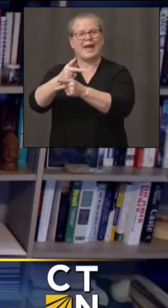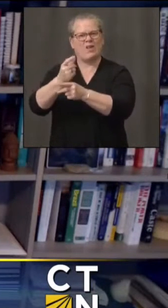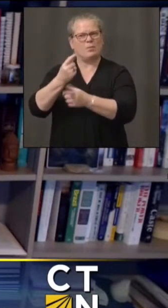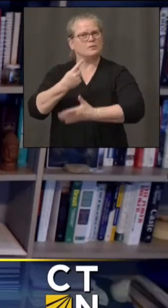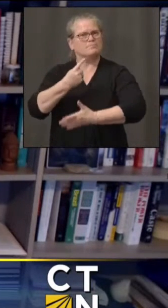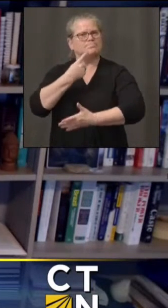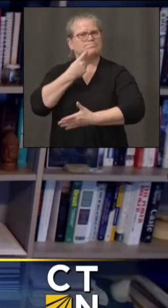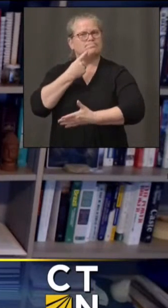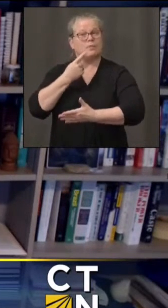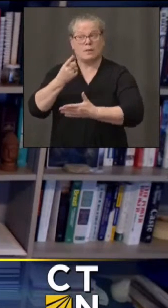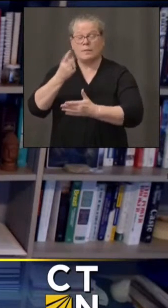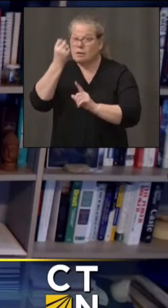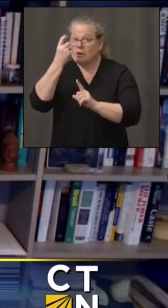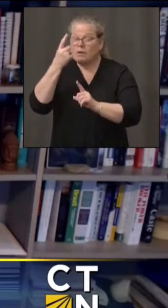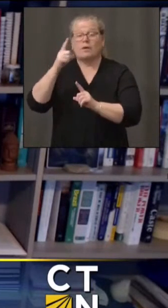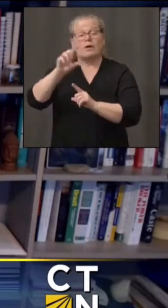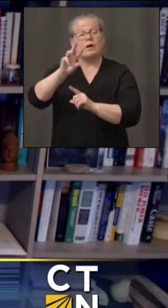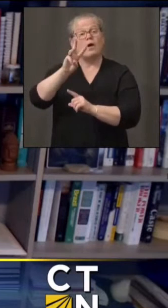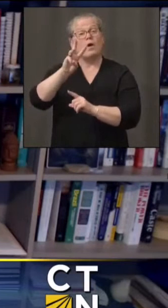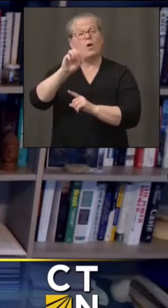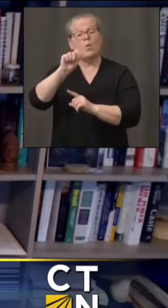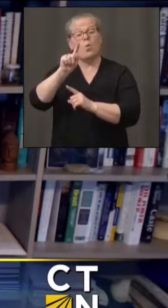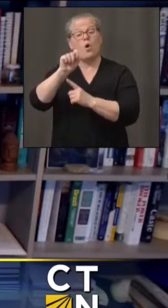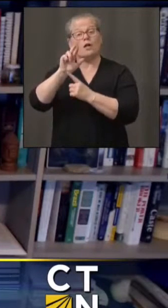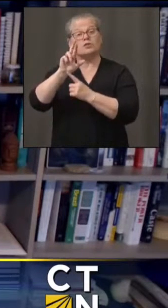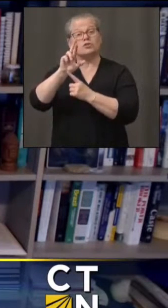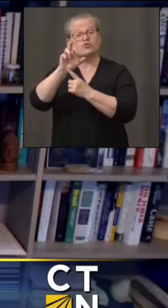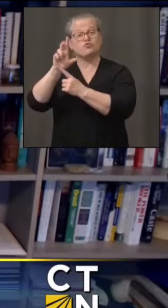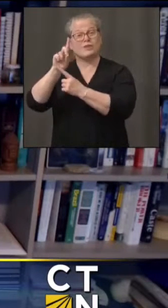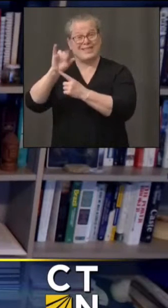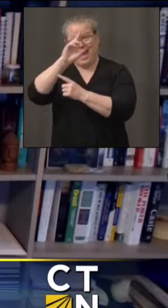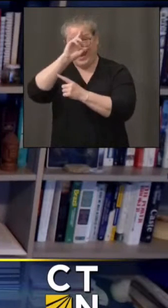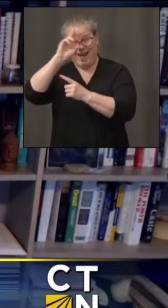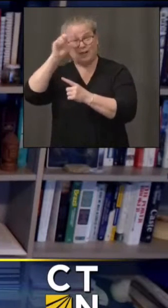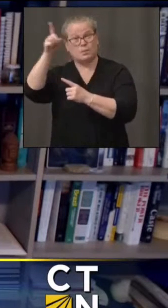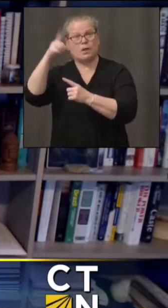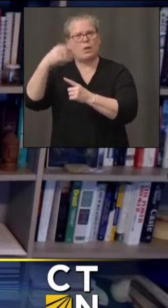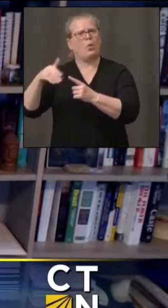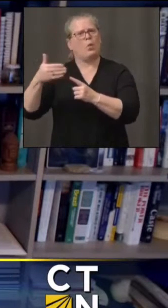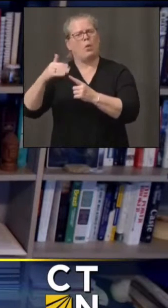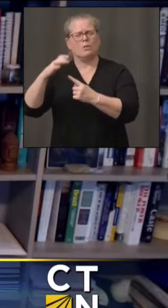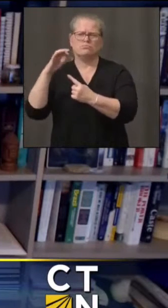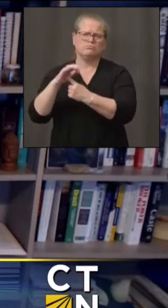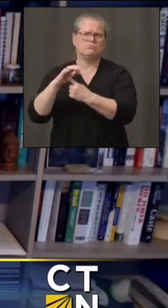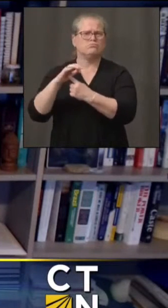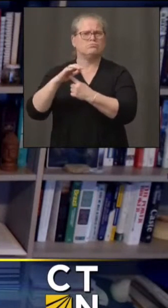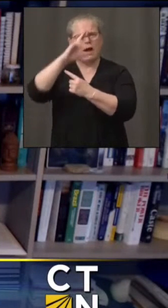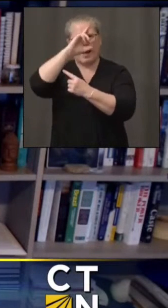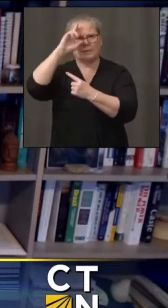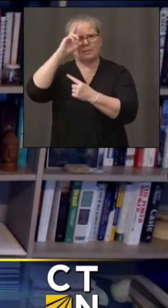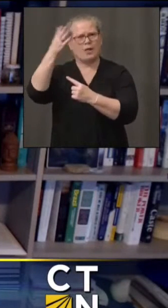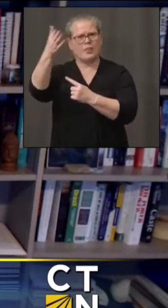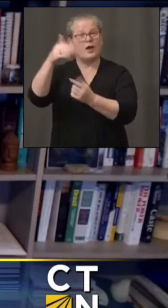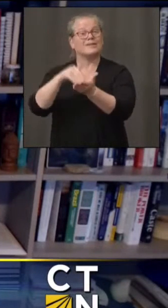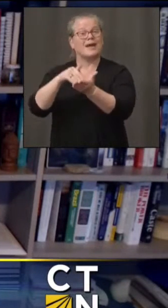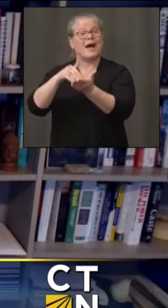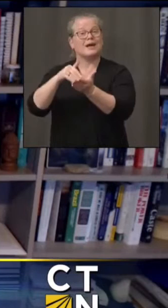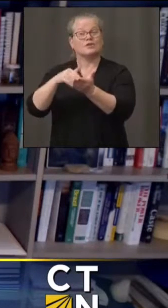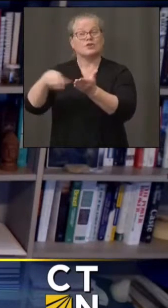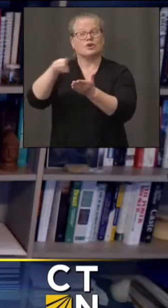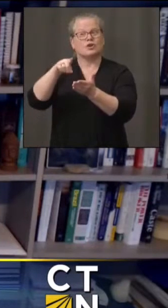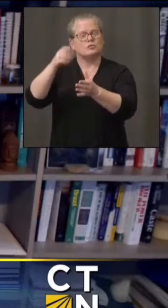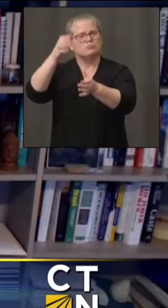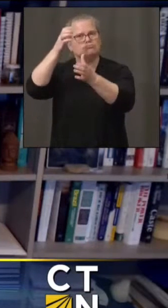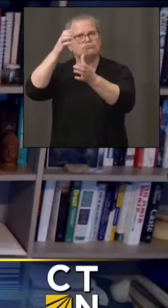best hospitals in our country, the best infectious disease doctors there. But I think the lack of